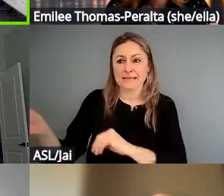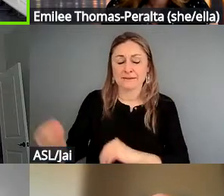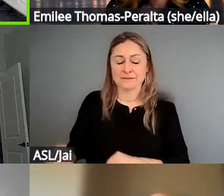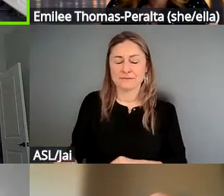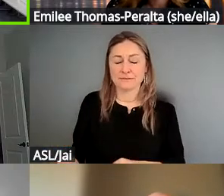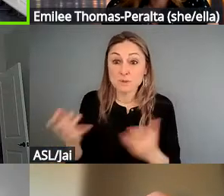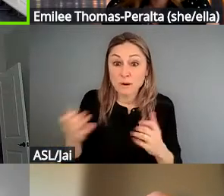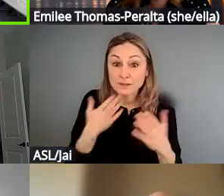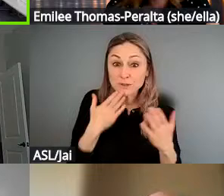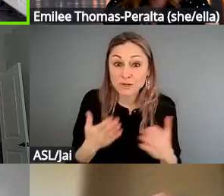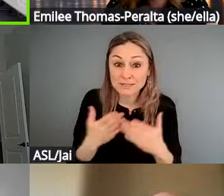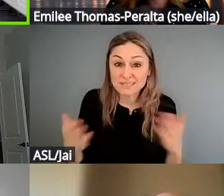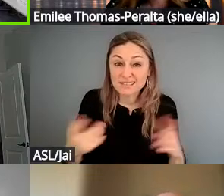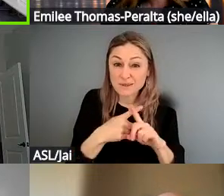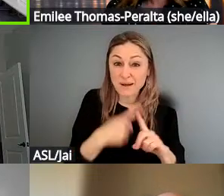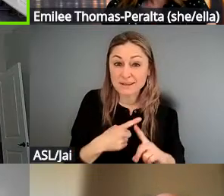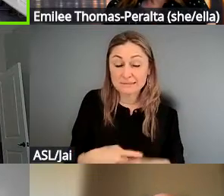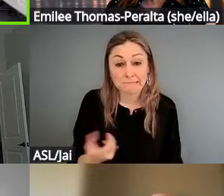right?